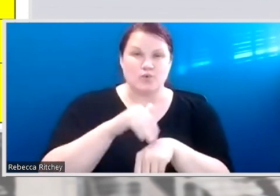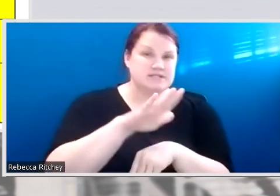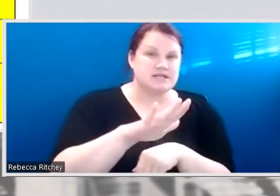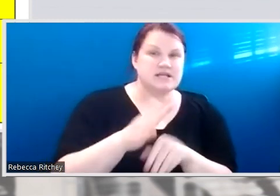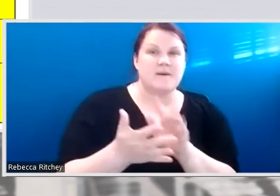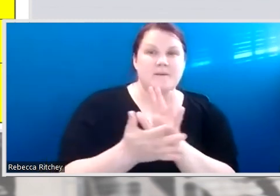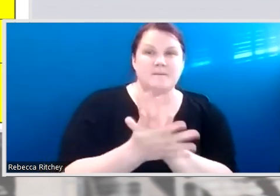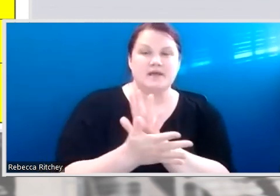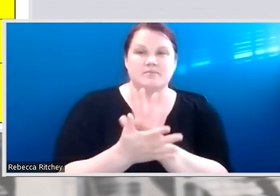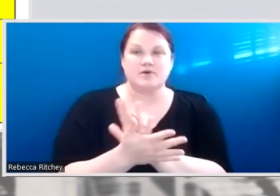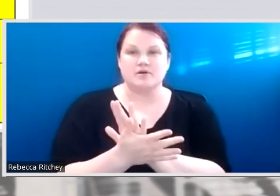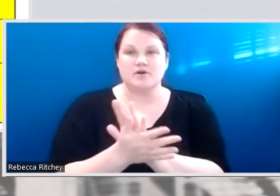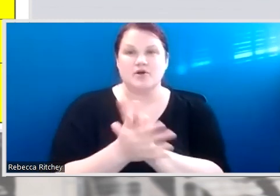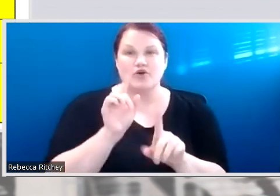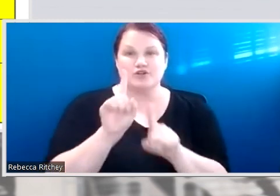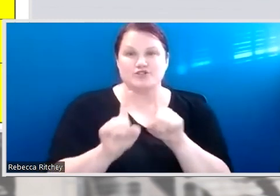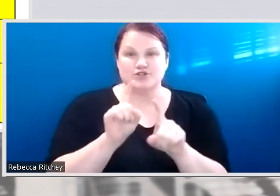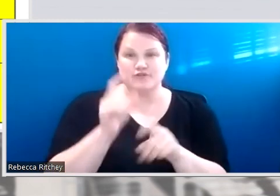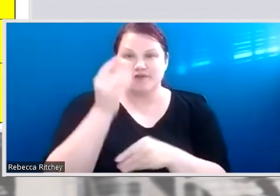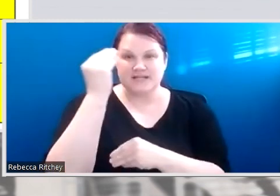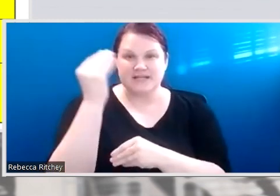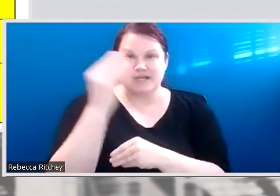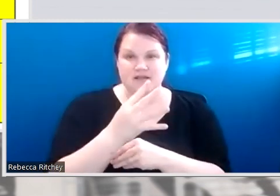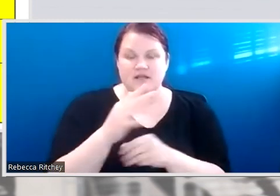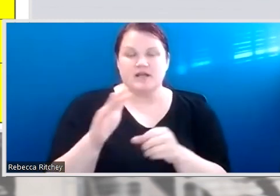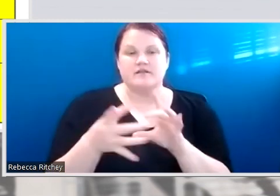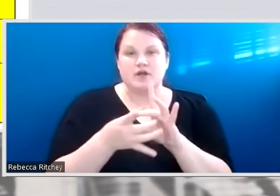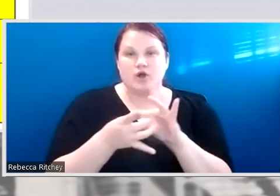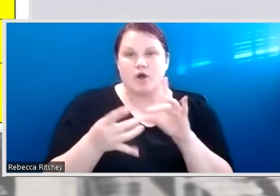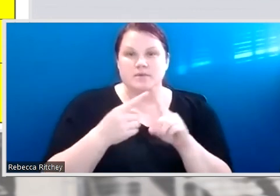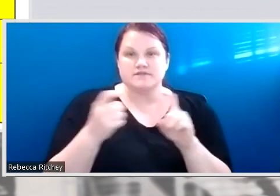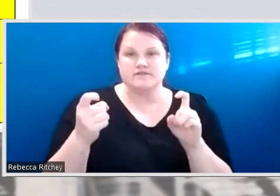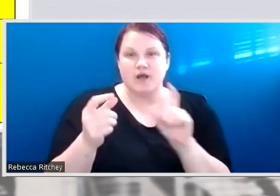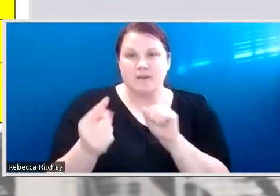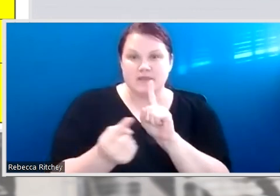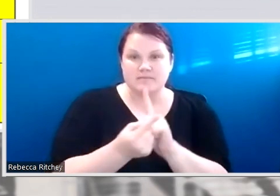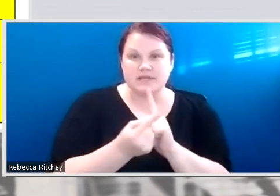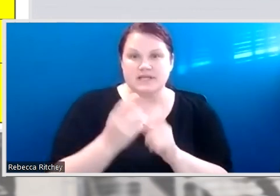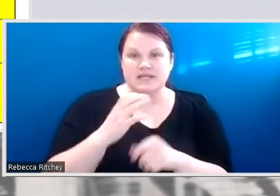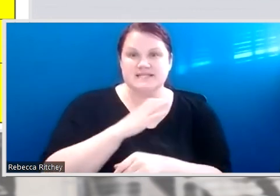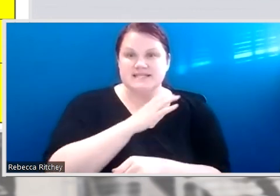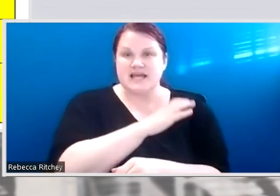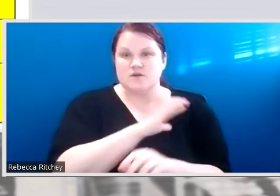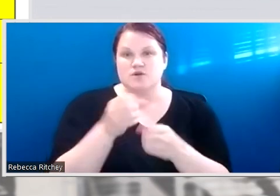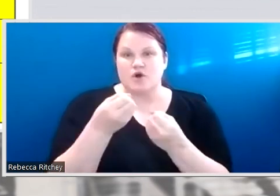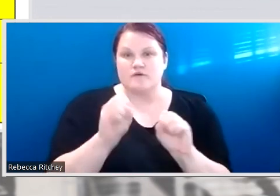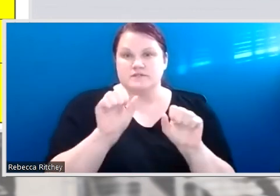spreadsheet, while the survey data, all of the public comments from the meetings, council offices